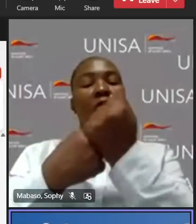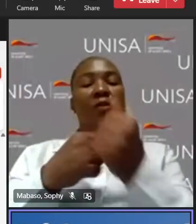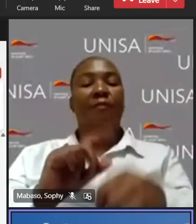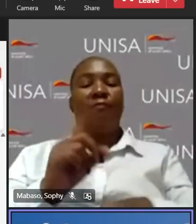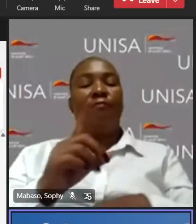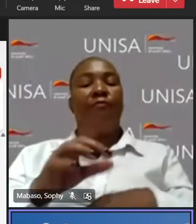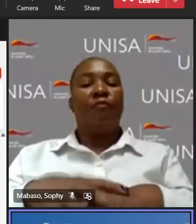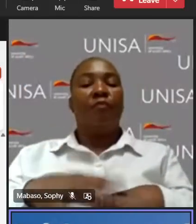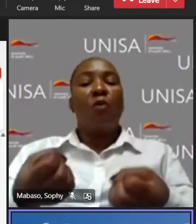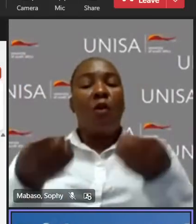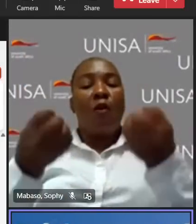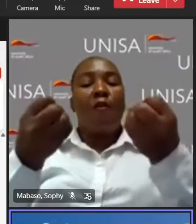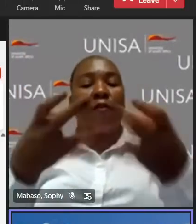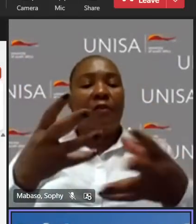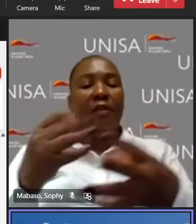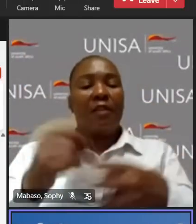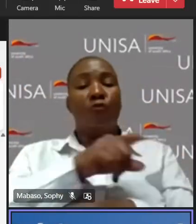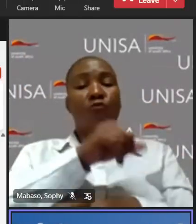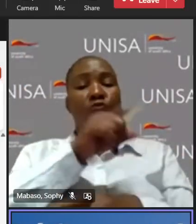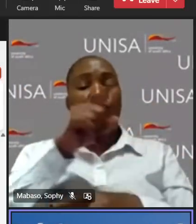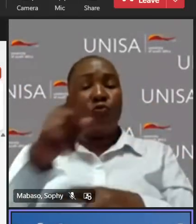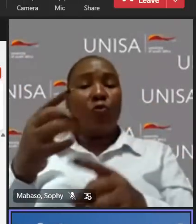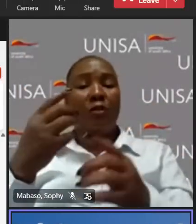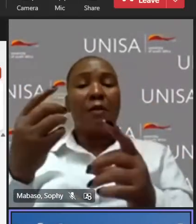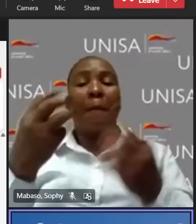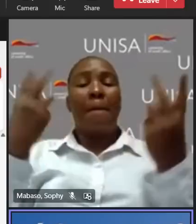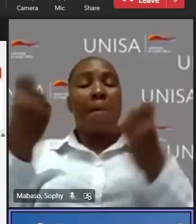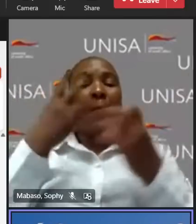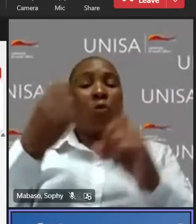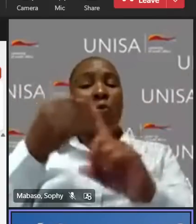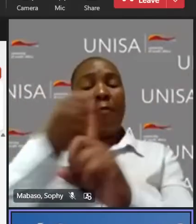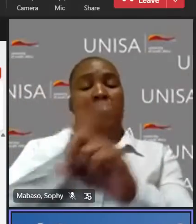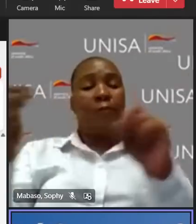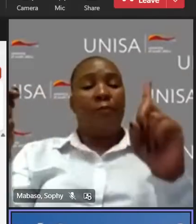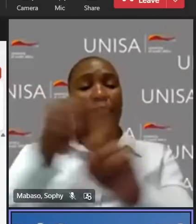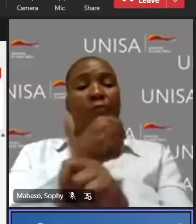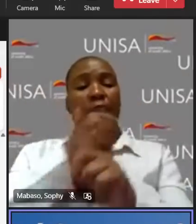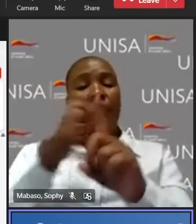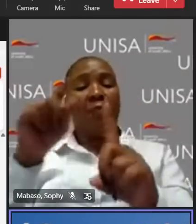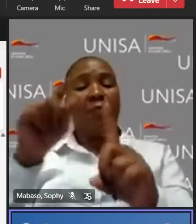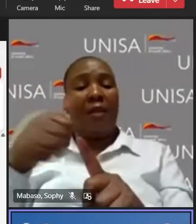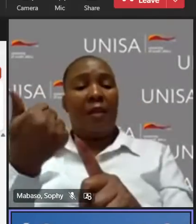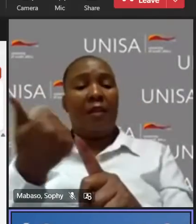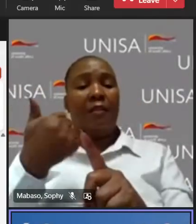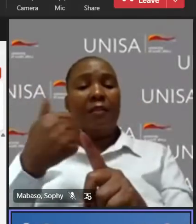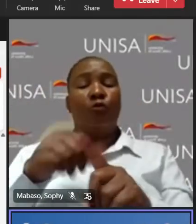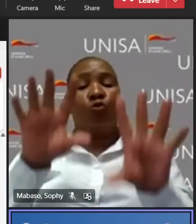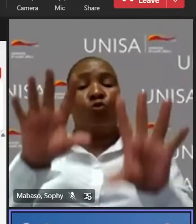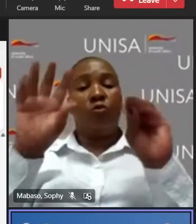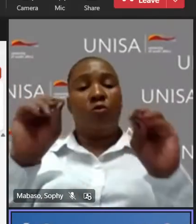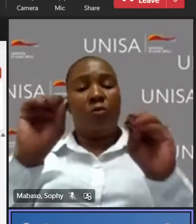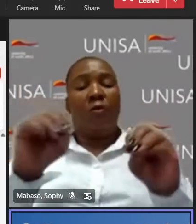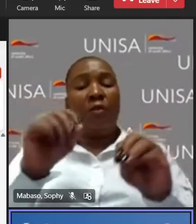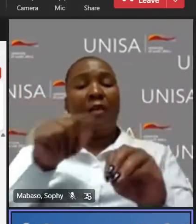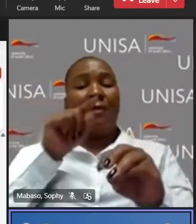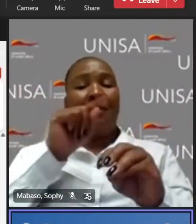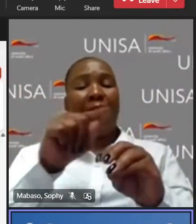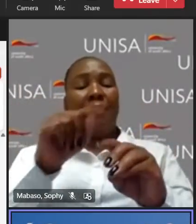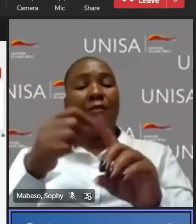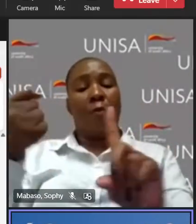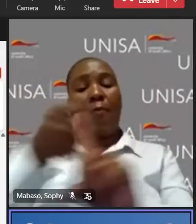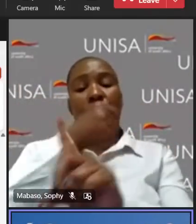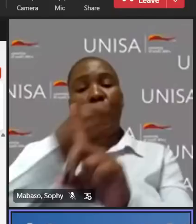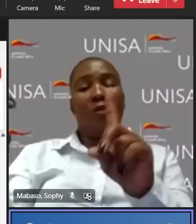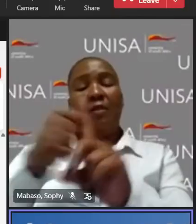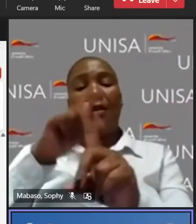also offer support to perpetrators, that we can assist them to stop with perpetrating any